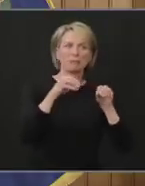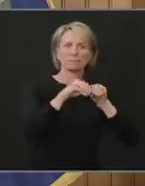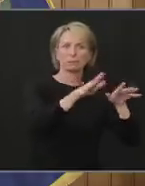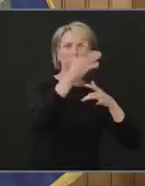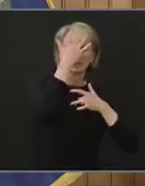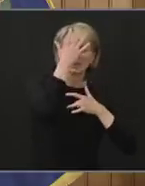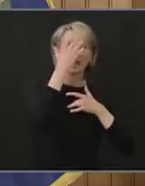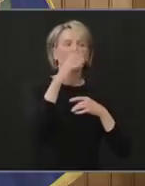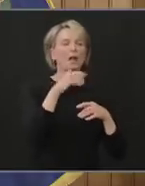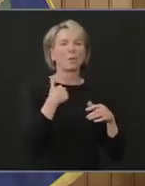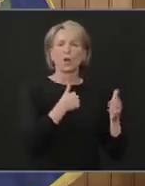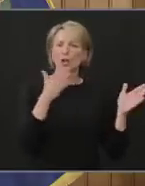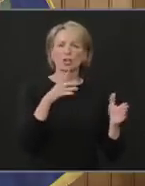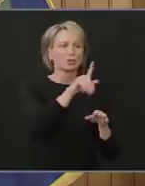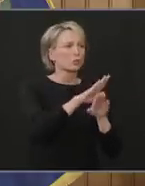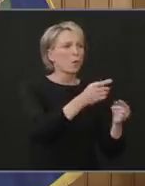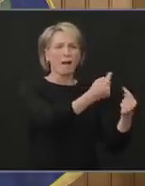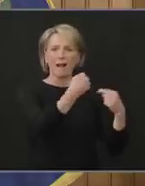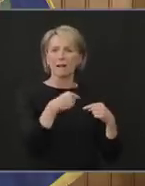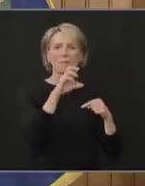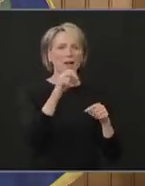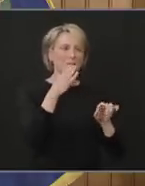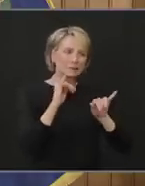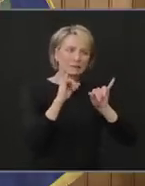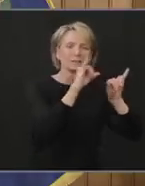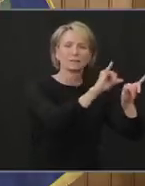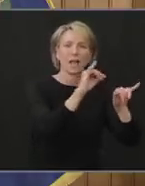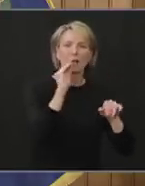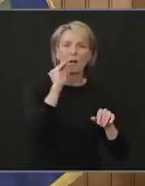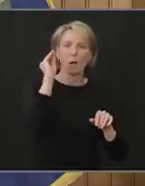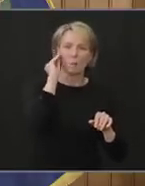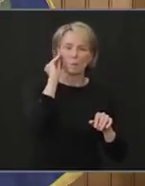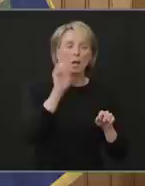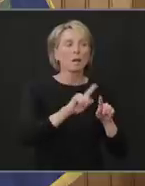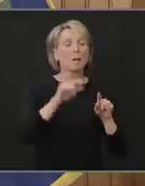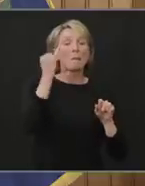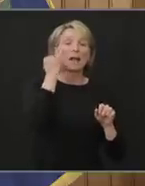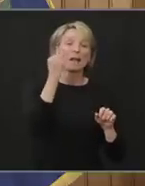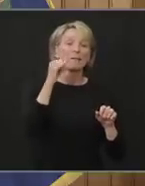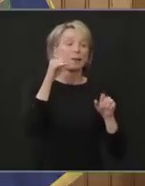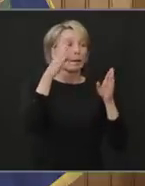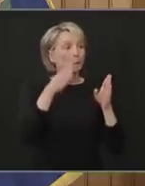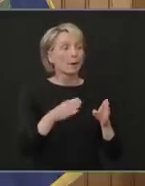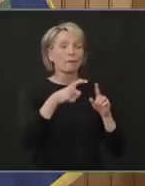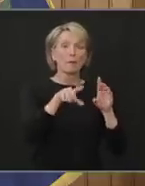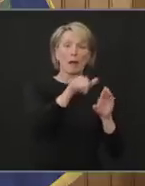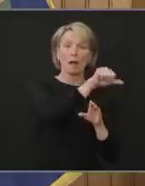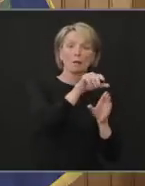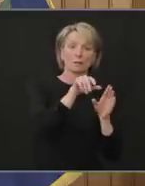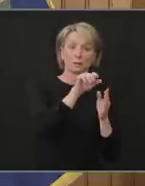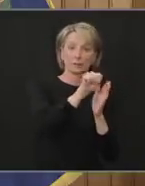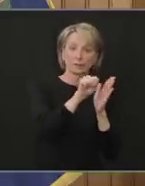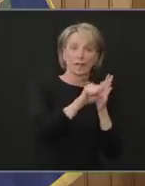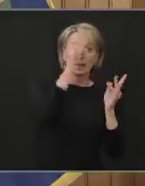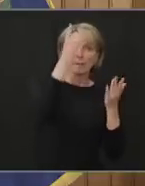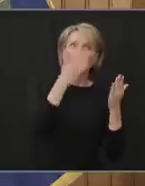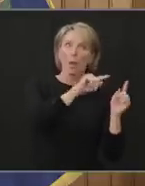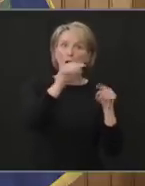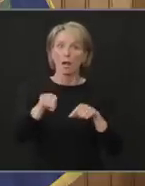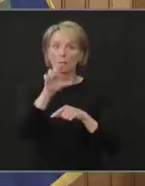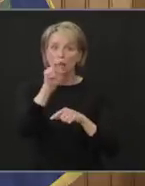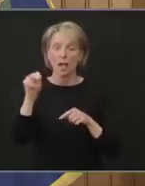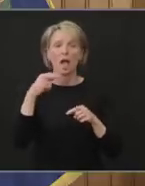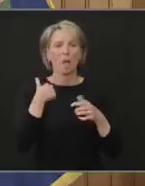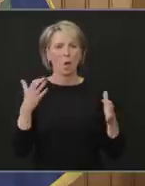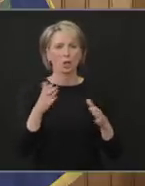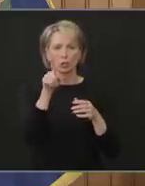It's better for you and better for the broader community. If you do think about coming to a state like this, I want you to A,